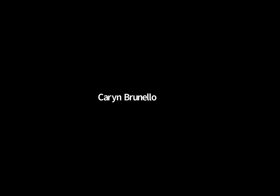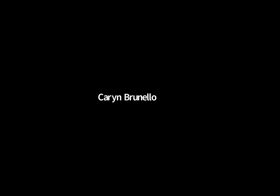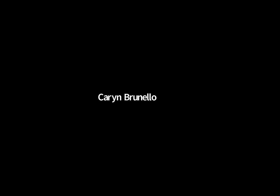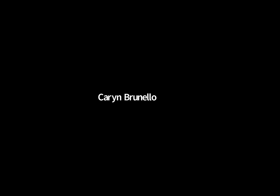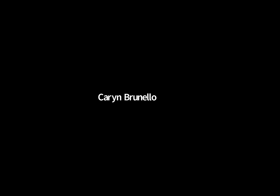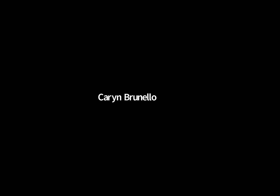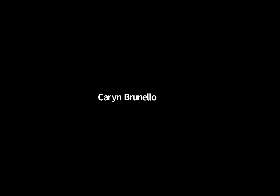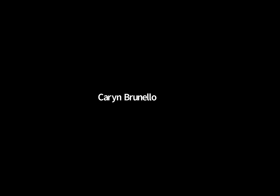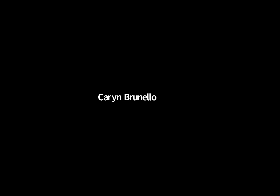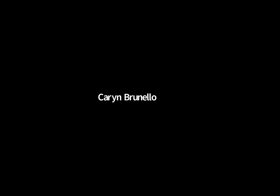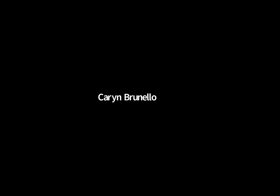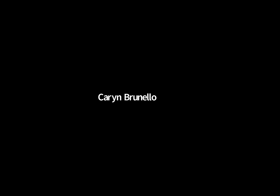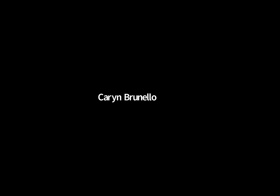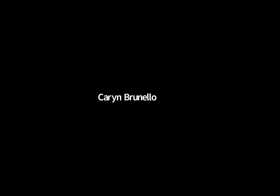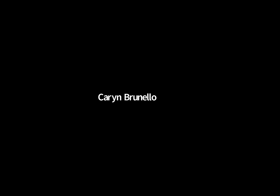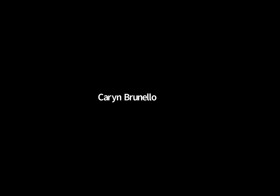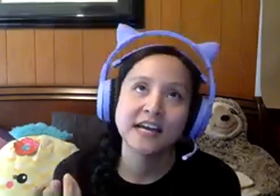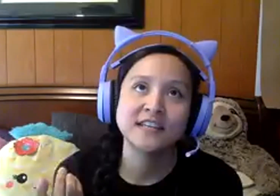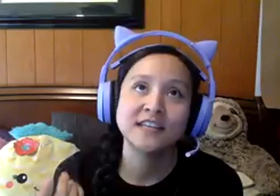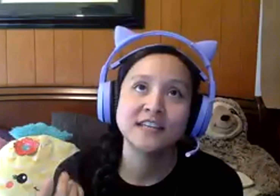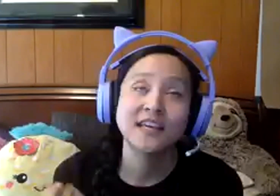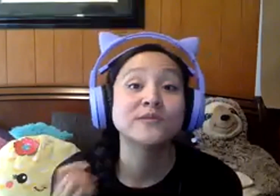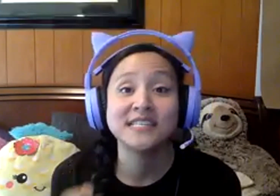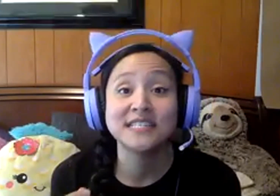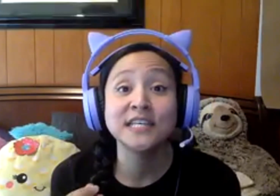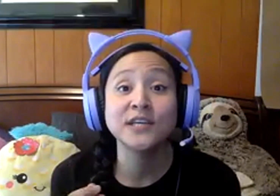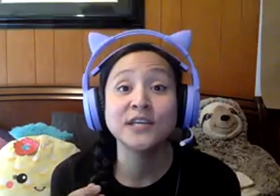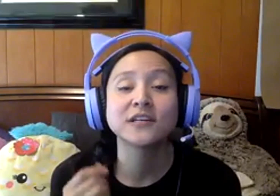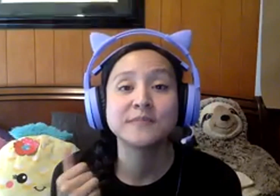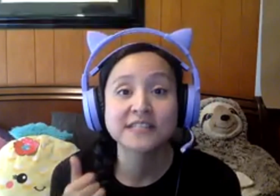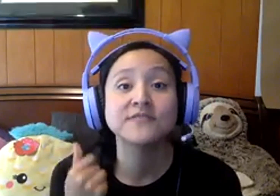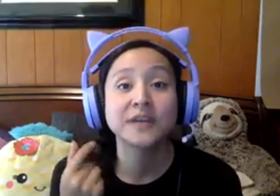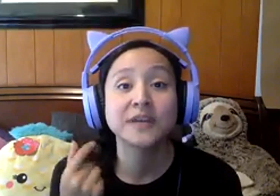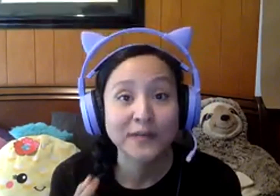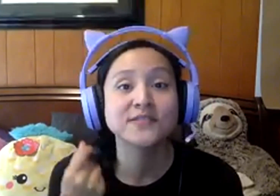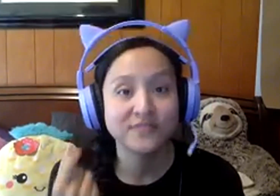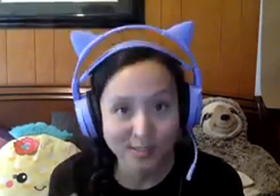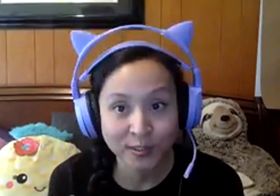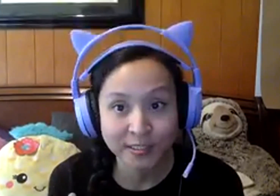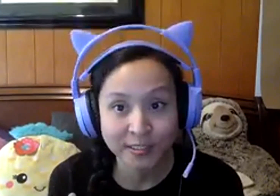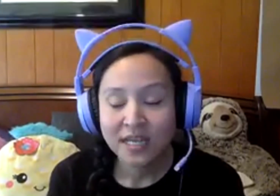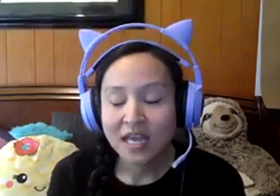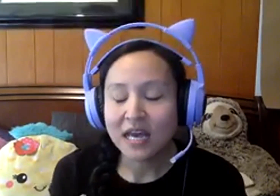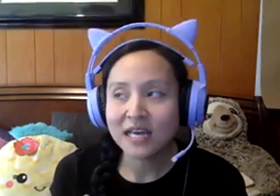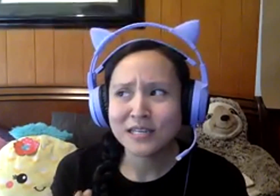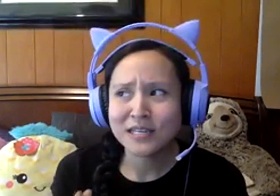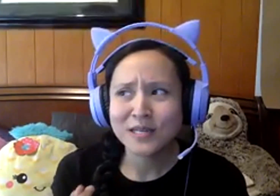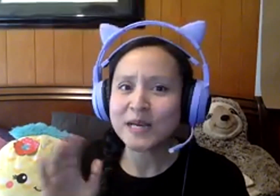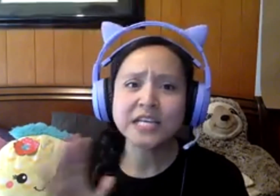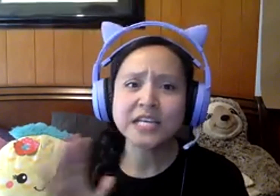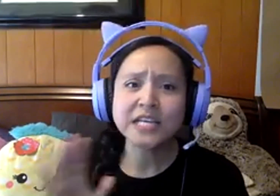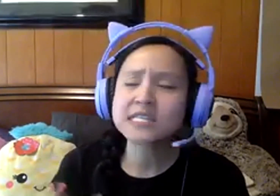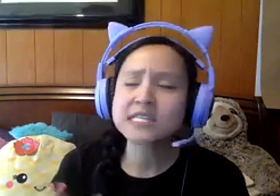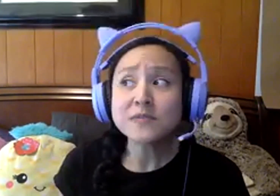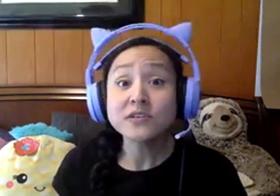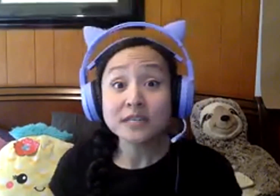Specifically, I've experienced depression, anxiety, and OCD, or obsessive compulsive disorder. And